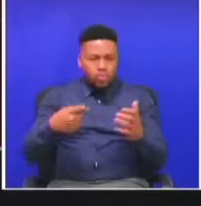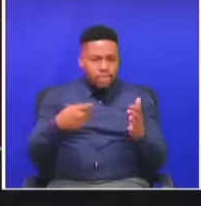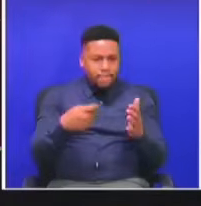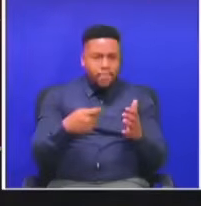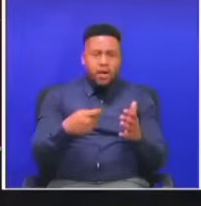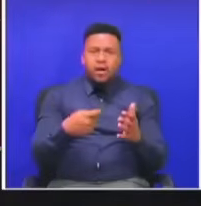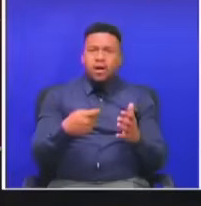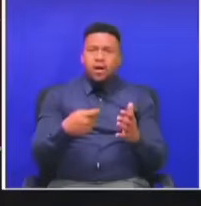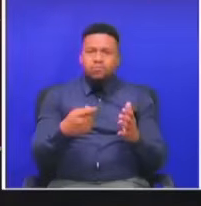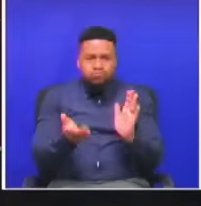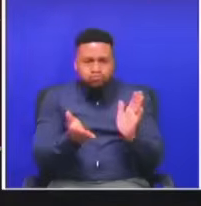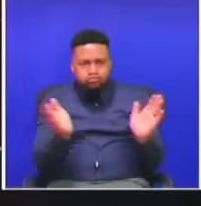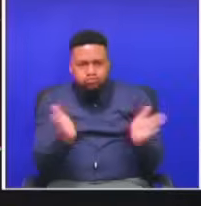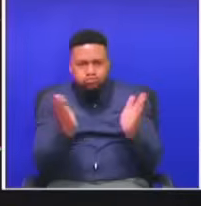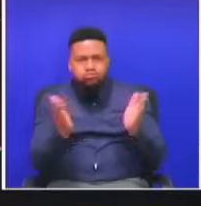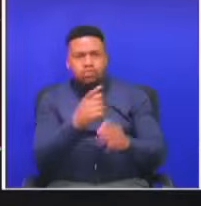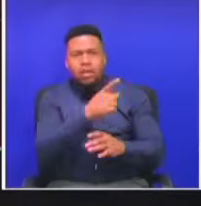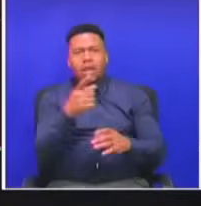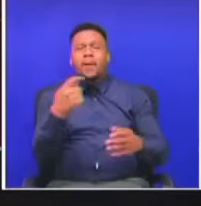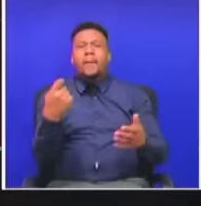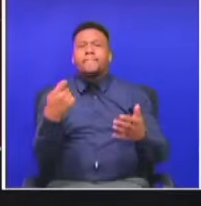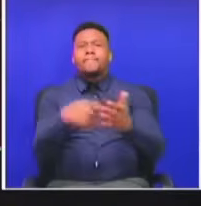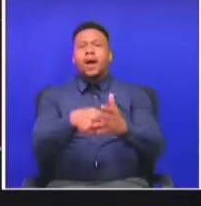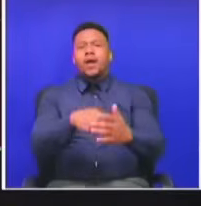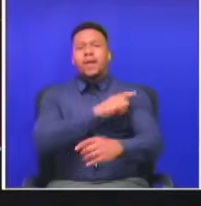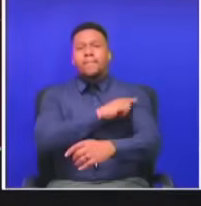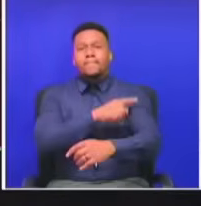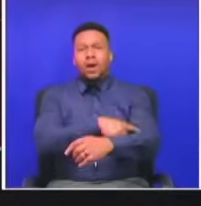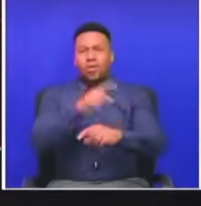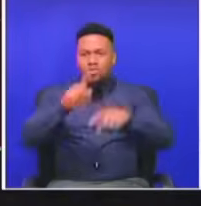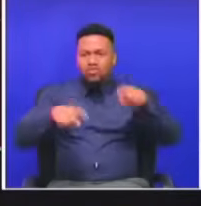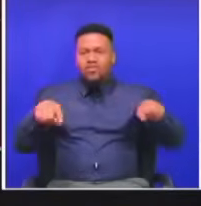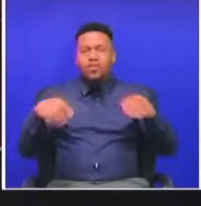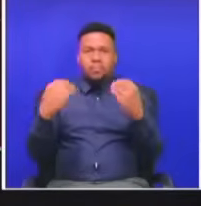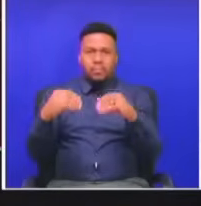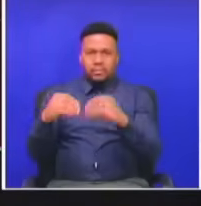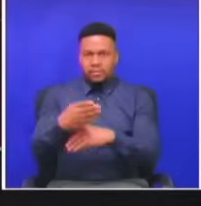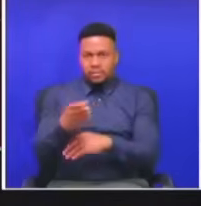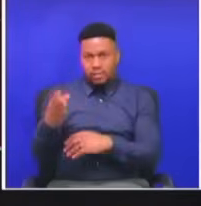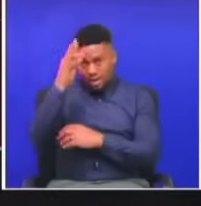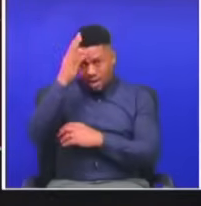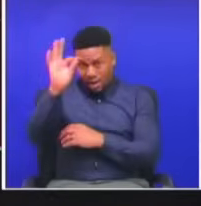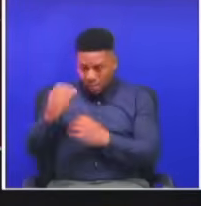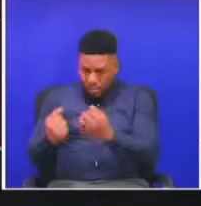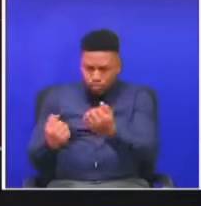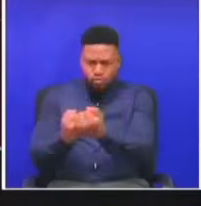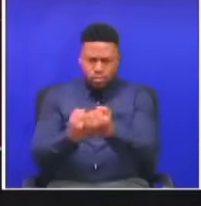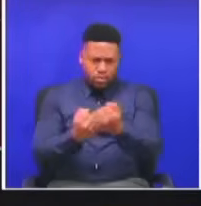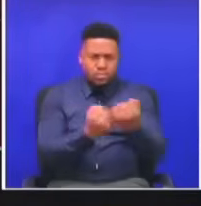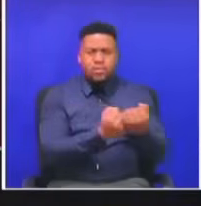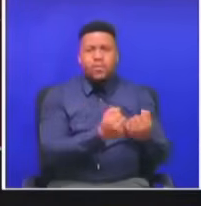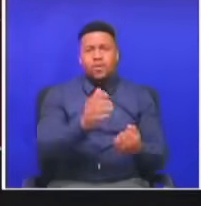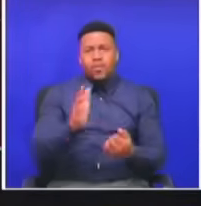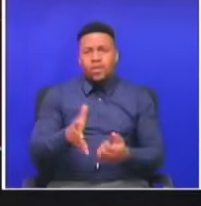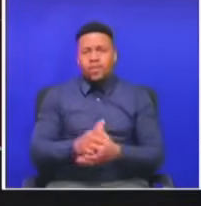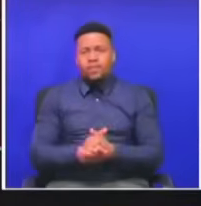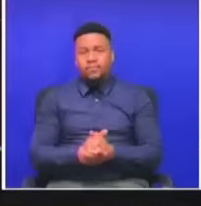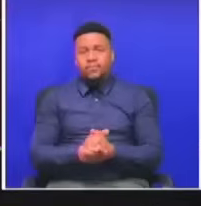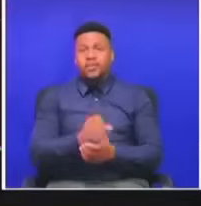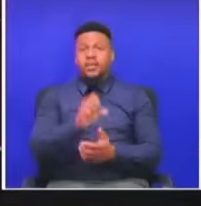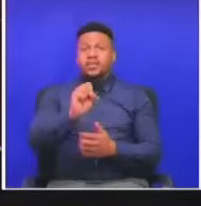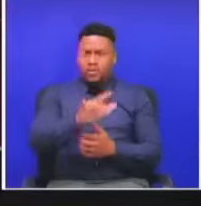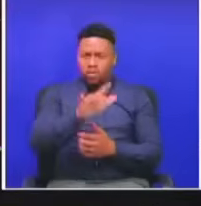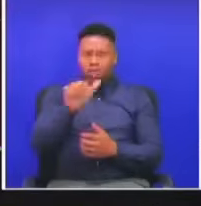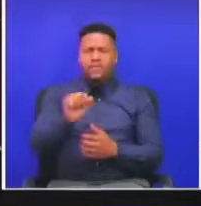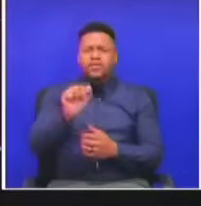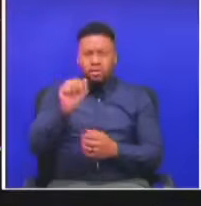of businesses, and government to support local producers. South Africa is responding to the imposition